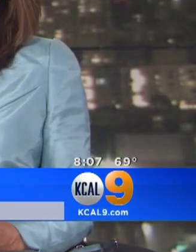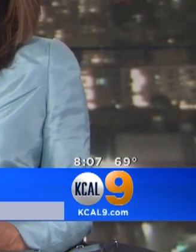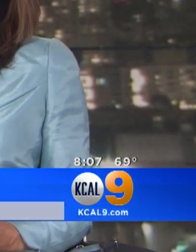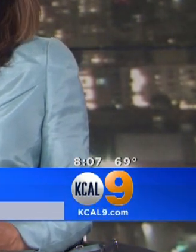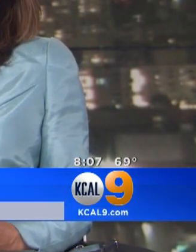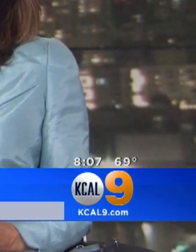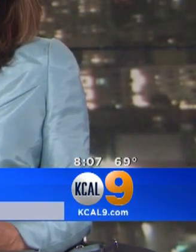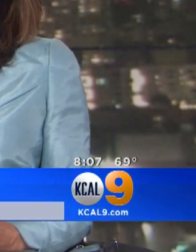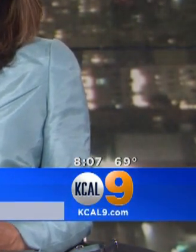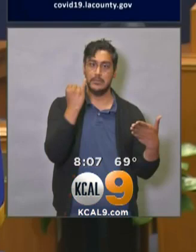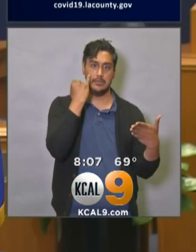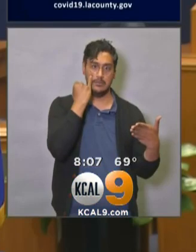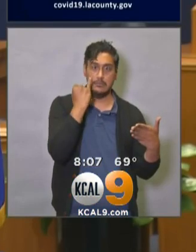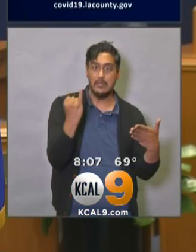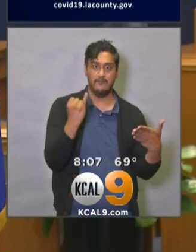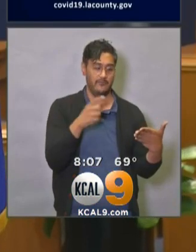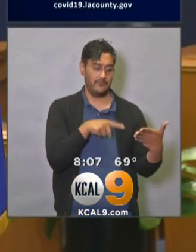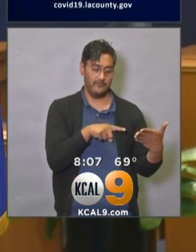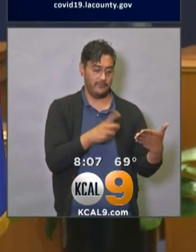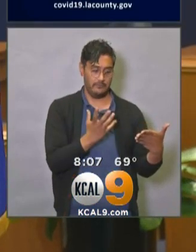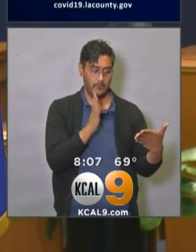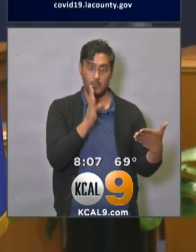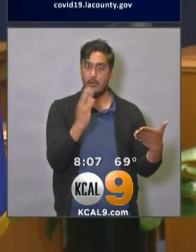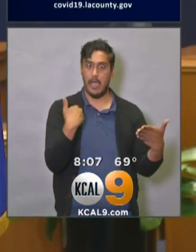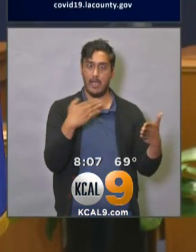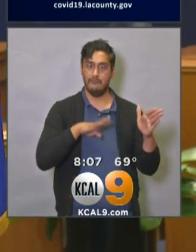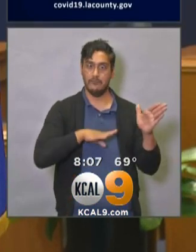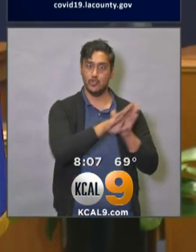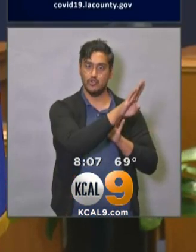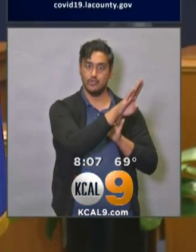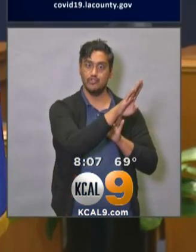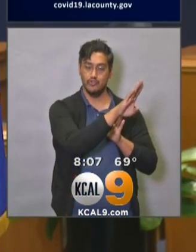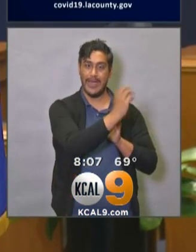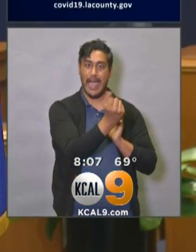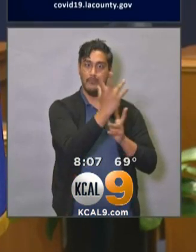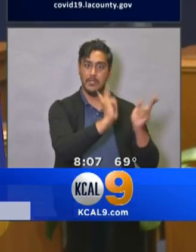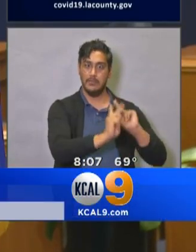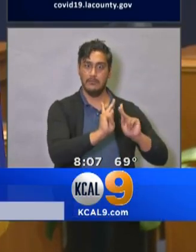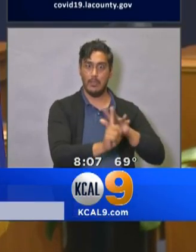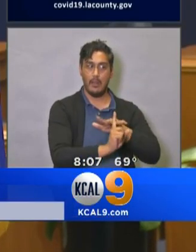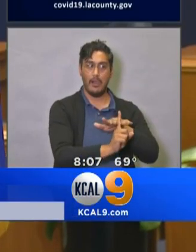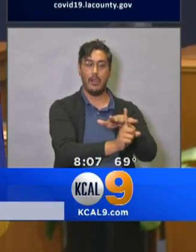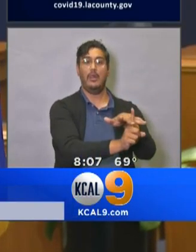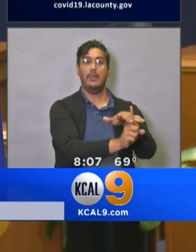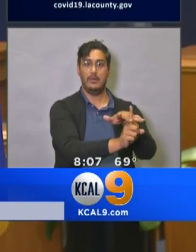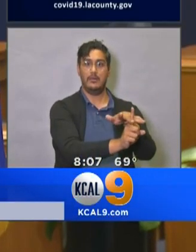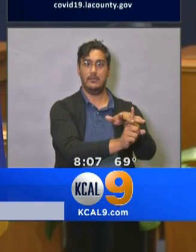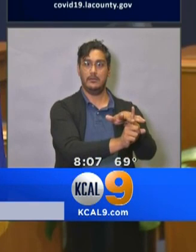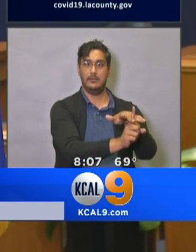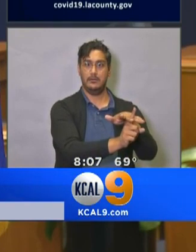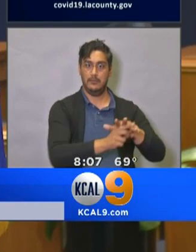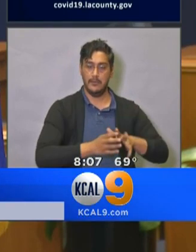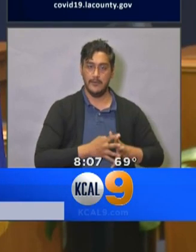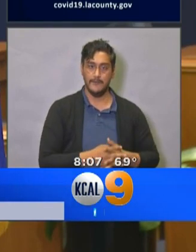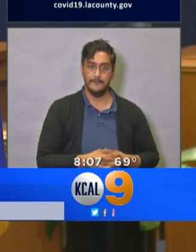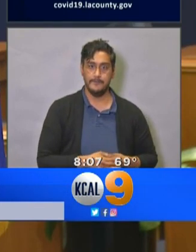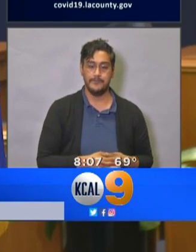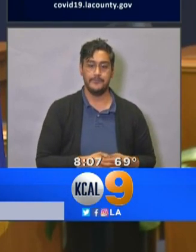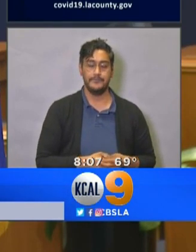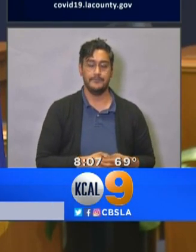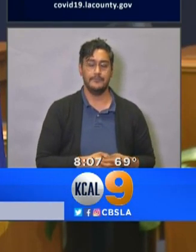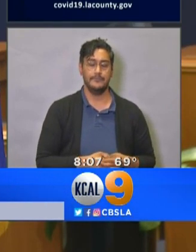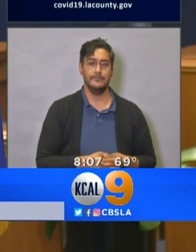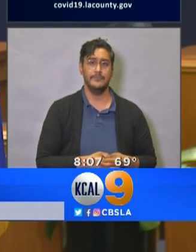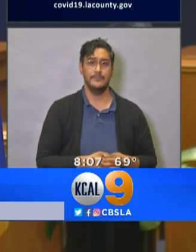surged since Labor Day. A surge in the number of cases, which would be the first place we would see an